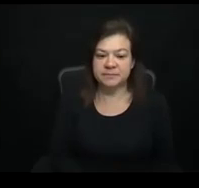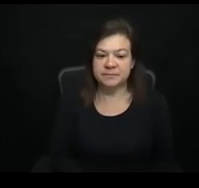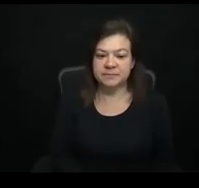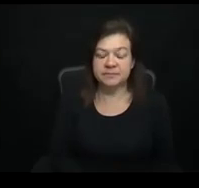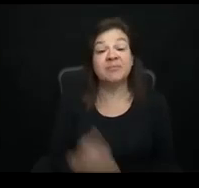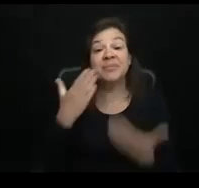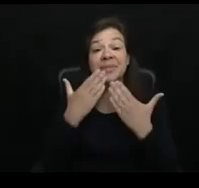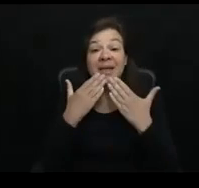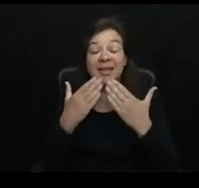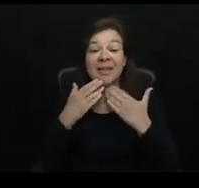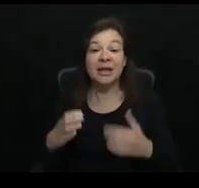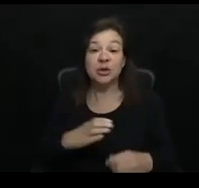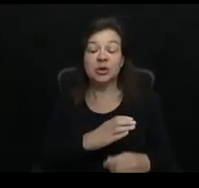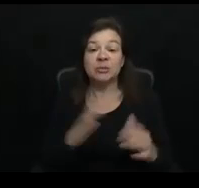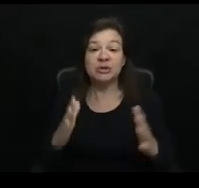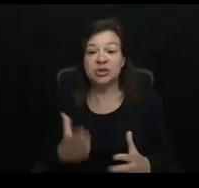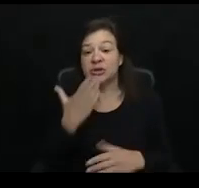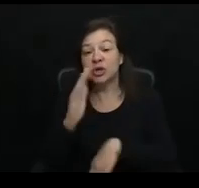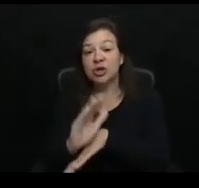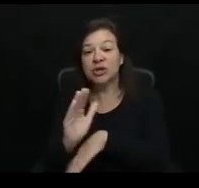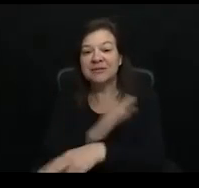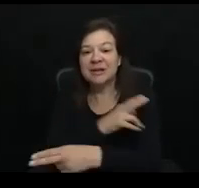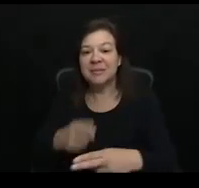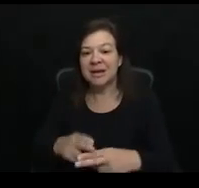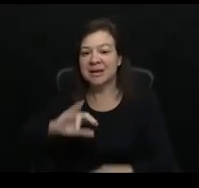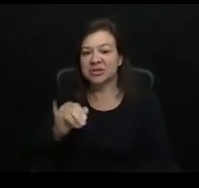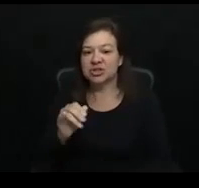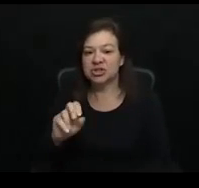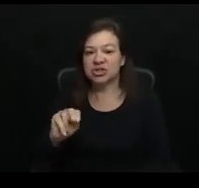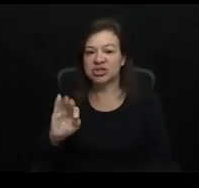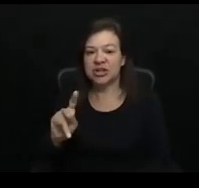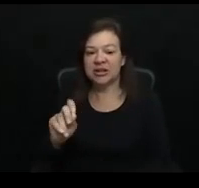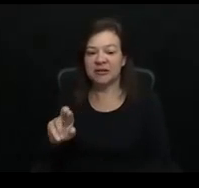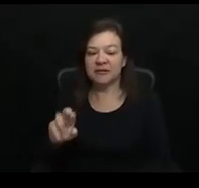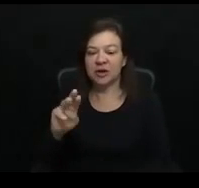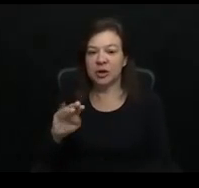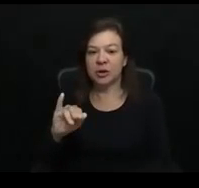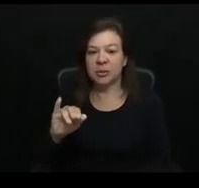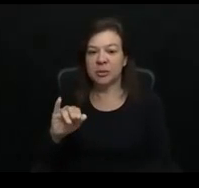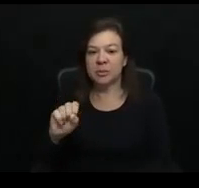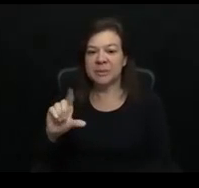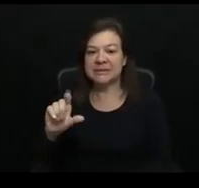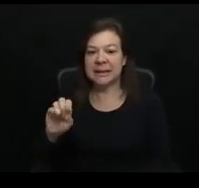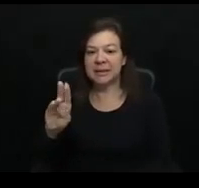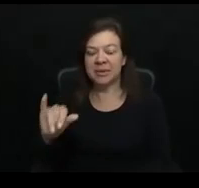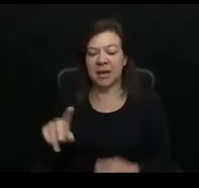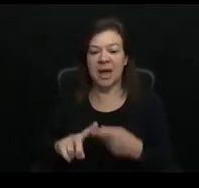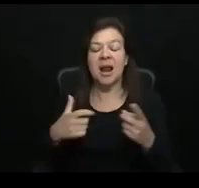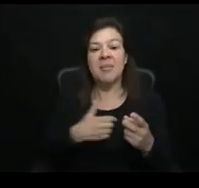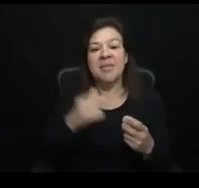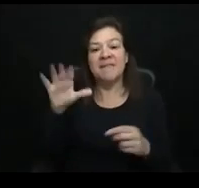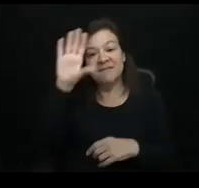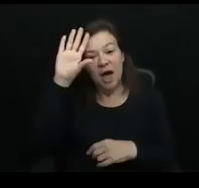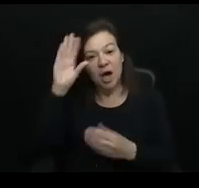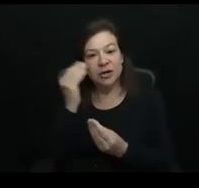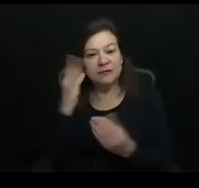Thank you, Commissioner. Good evening. My name is Jennifer Mislivy. I'm the Fire Information Officer for the Grizzly Creek Fire, and welcome to tonight's